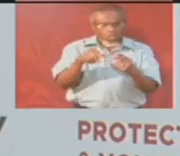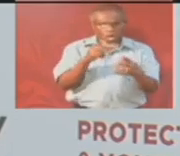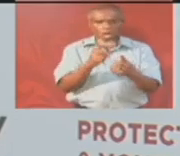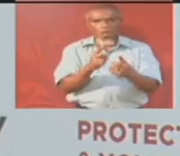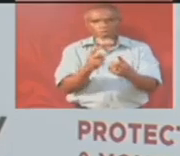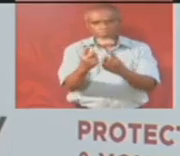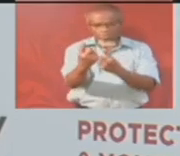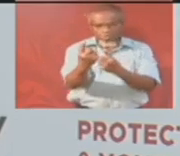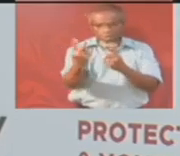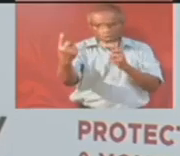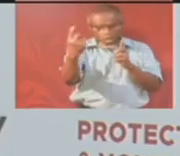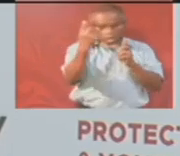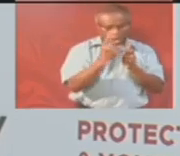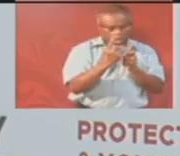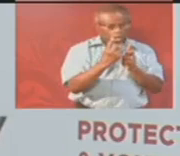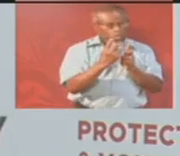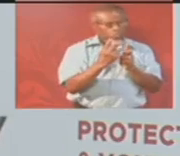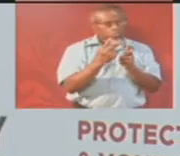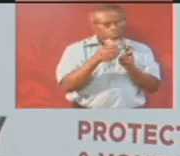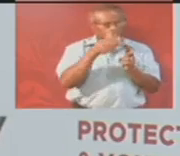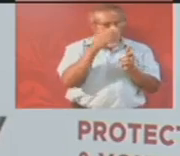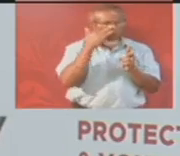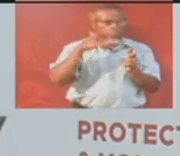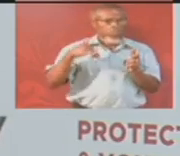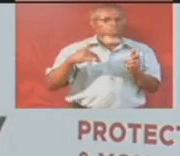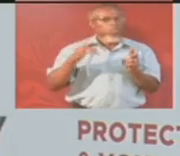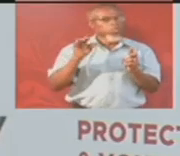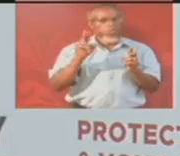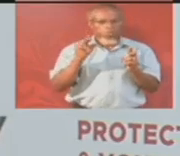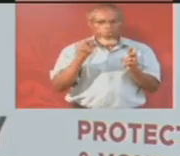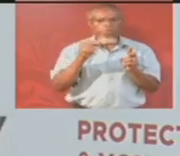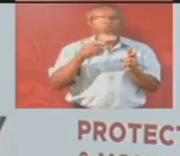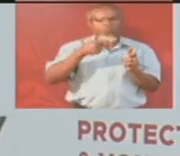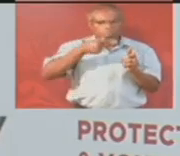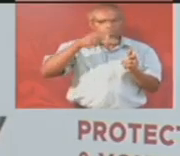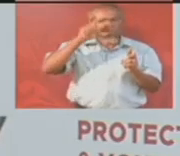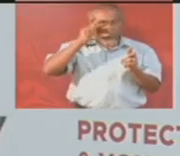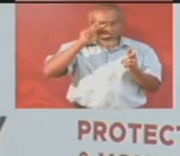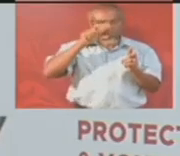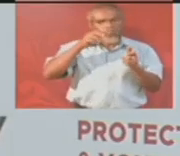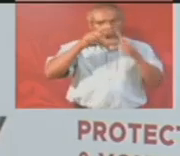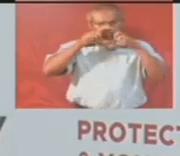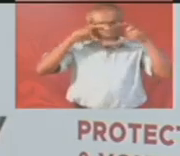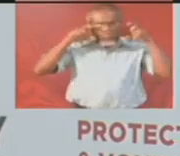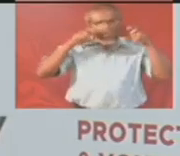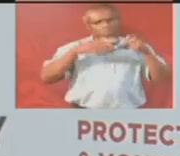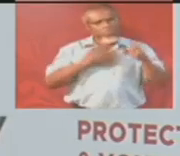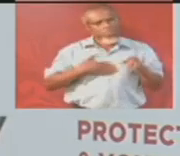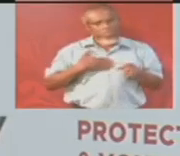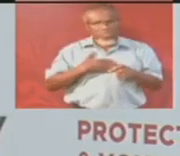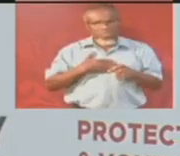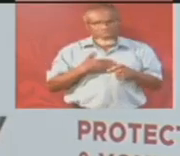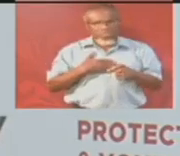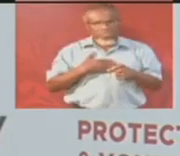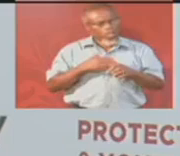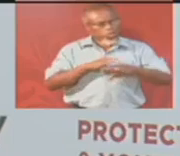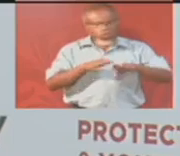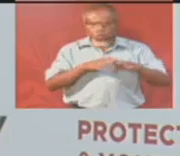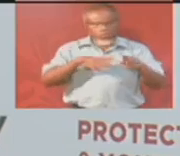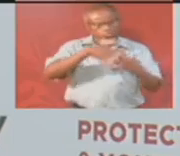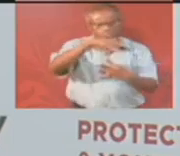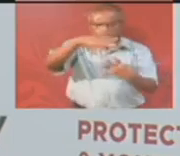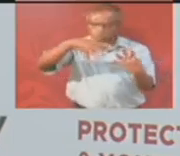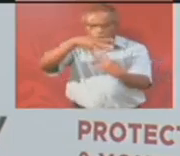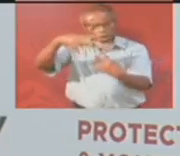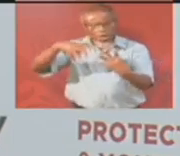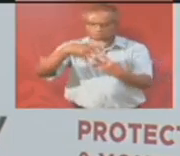not wearing their mask. Please put on your mask at that point in time. So wear your mask at all times possible, and don't congregate in the communal spaces